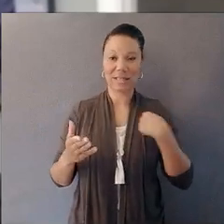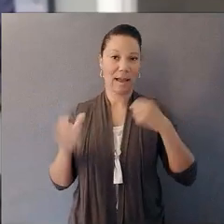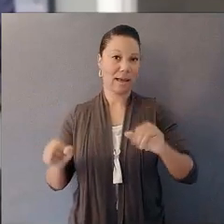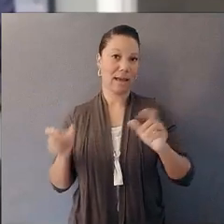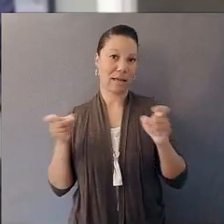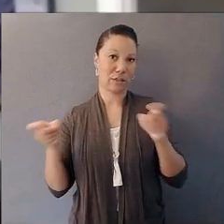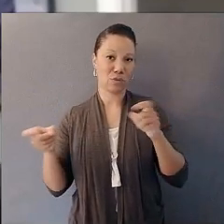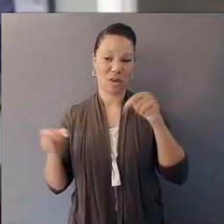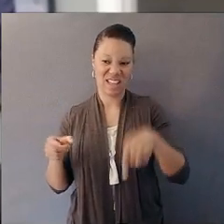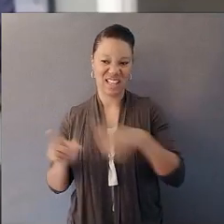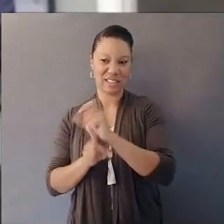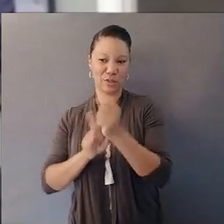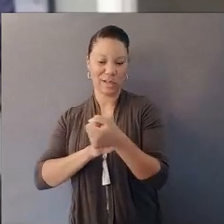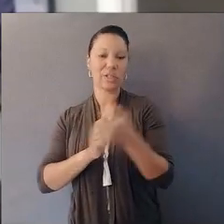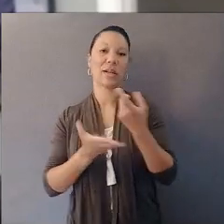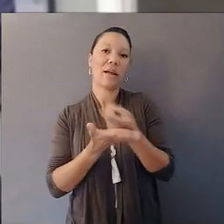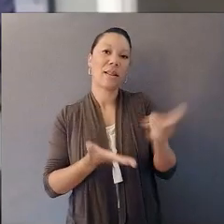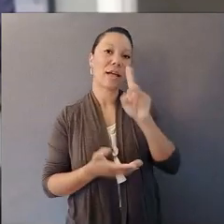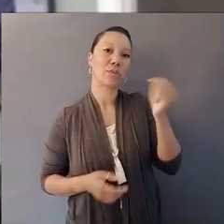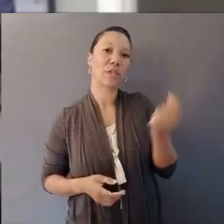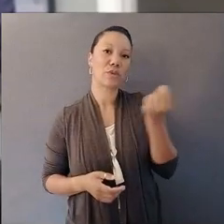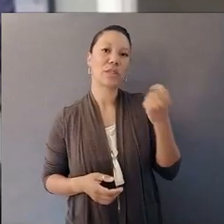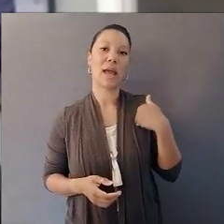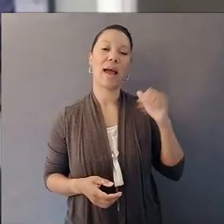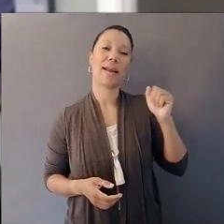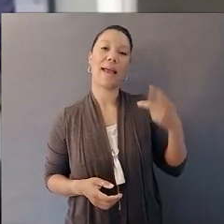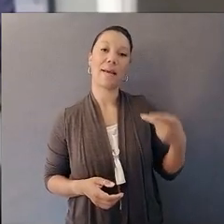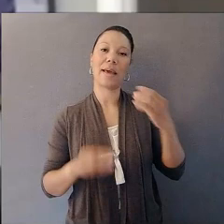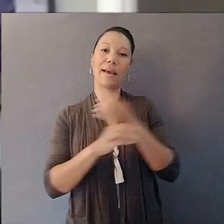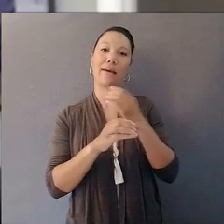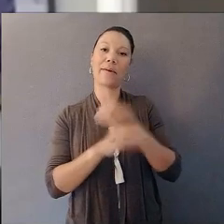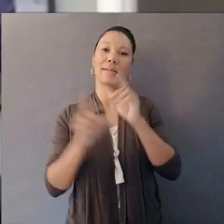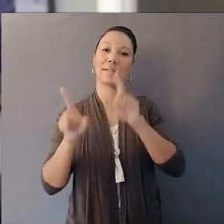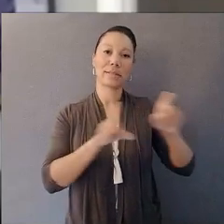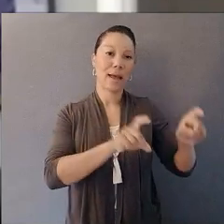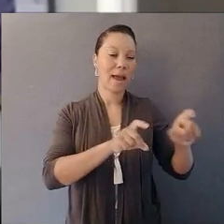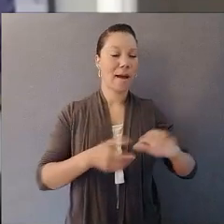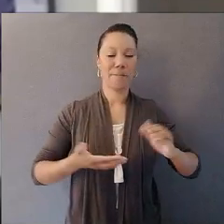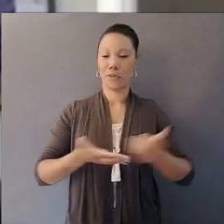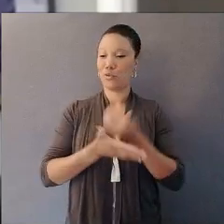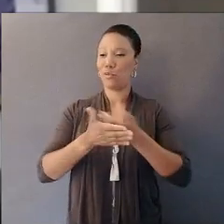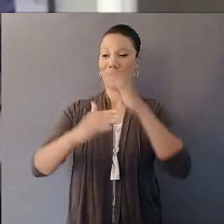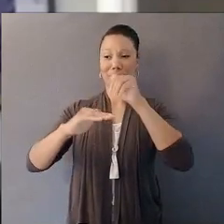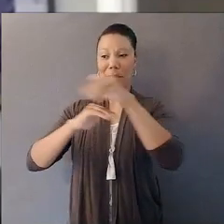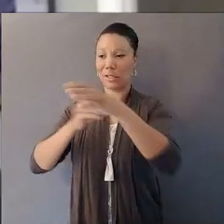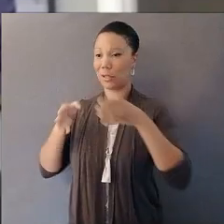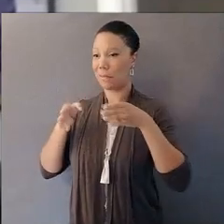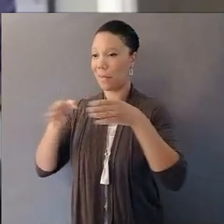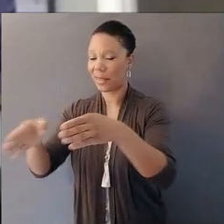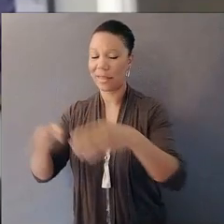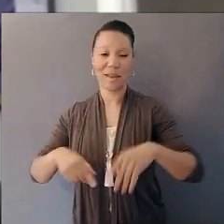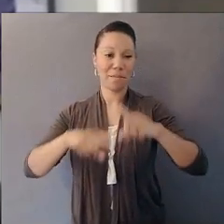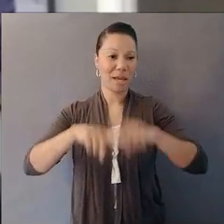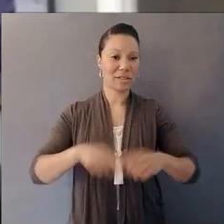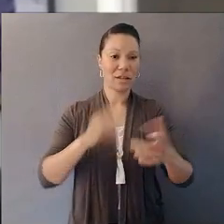this week on Tuesday, we had our AP Calculus exam, and it was with a completely new submission method. It was all based on technology. It went